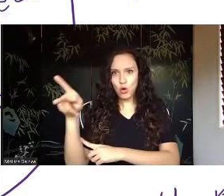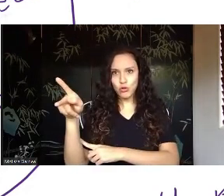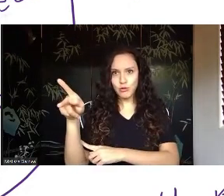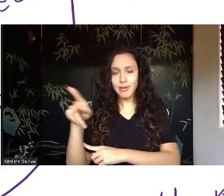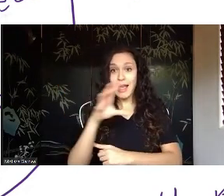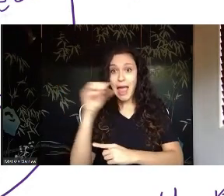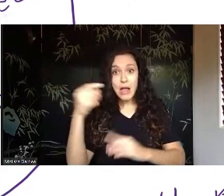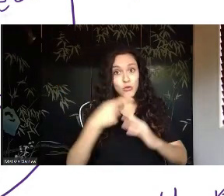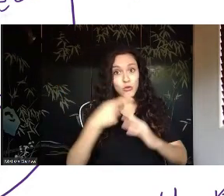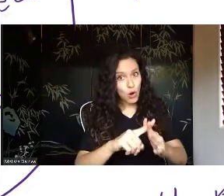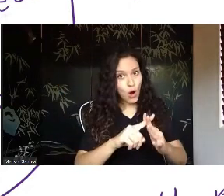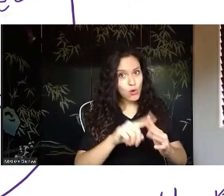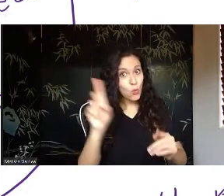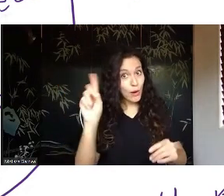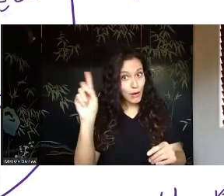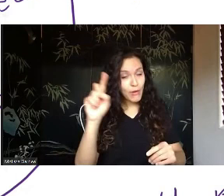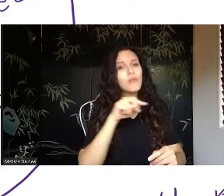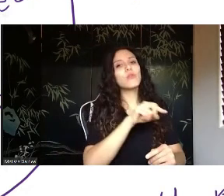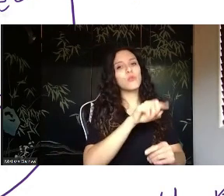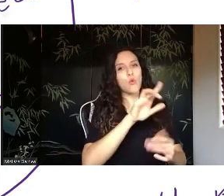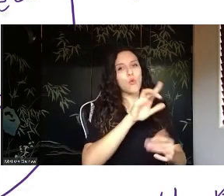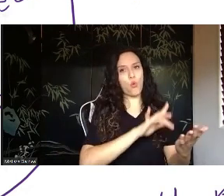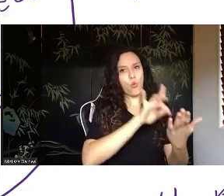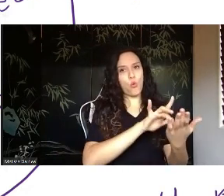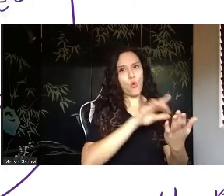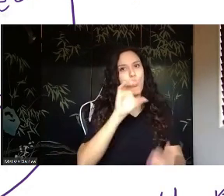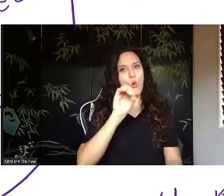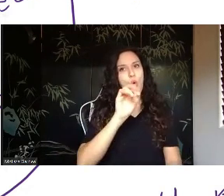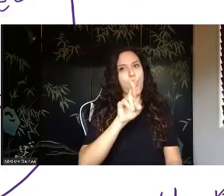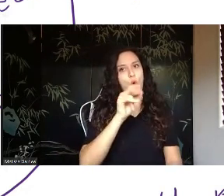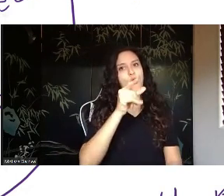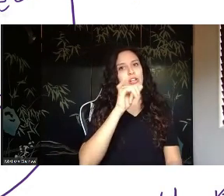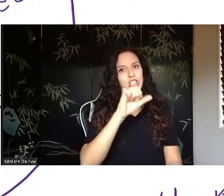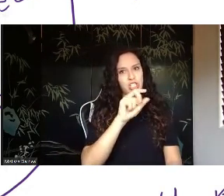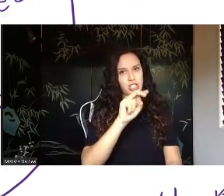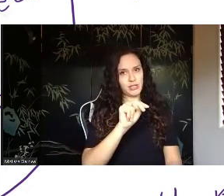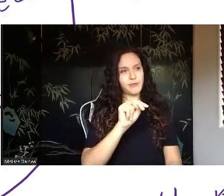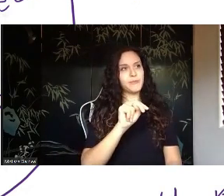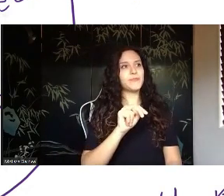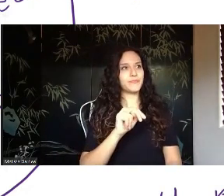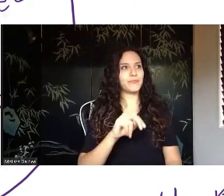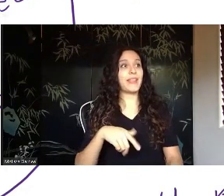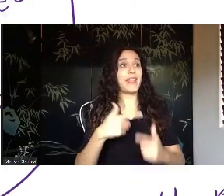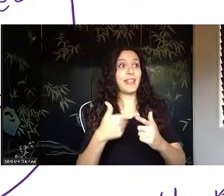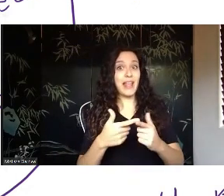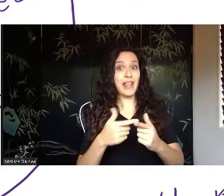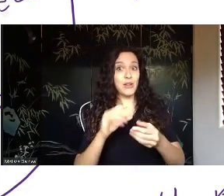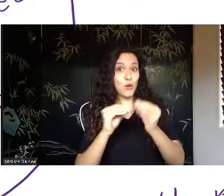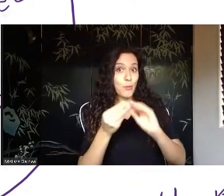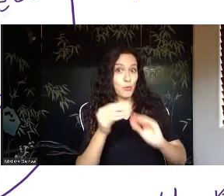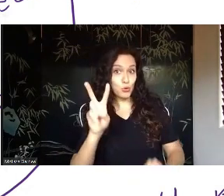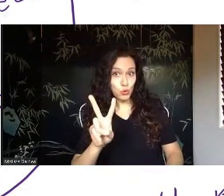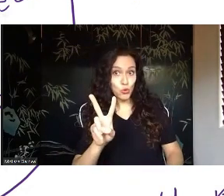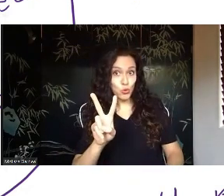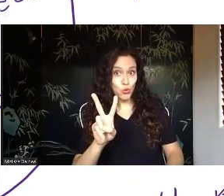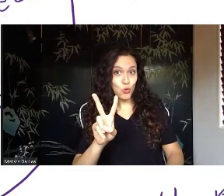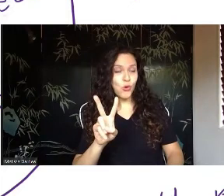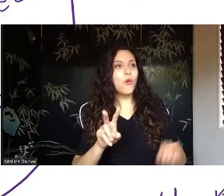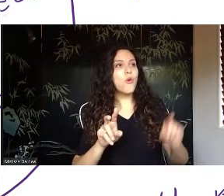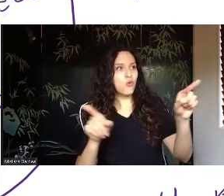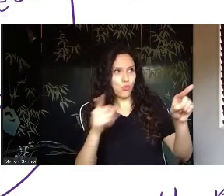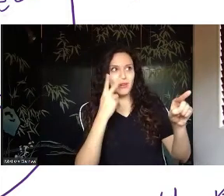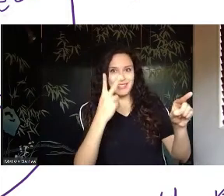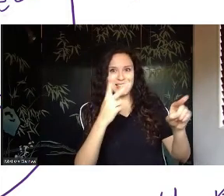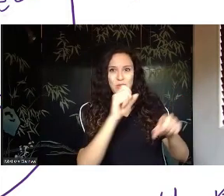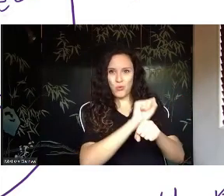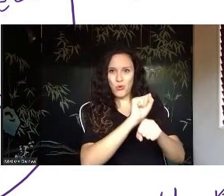proportional. And it's going through the origin. Question 2, what is the unit rate? Well, you already did all the work when you were